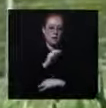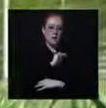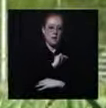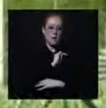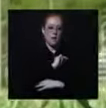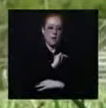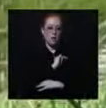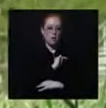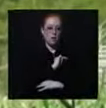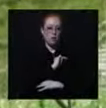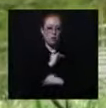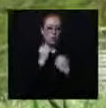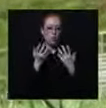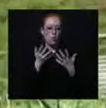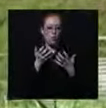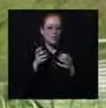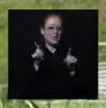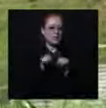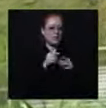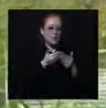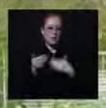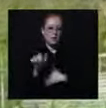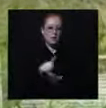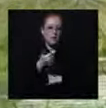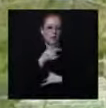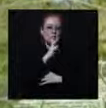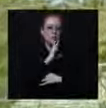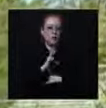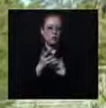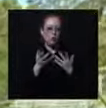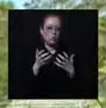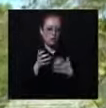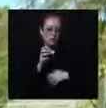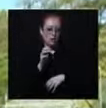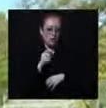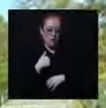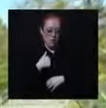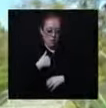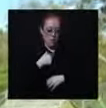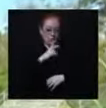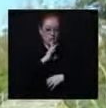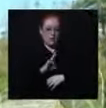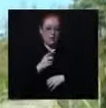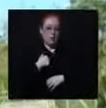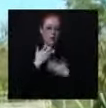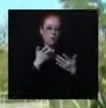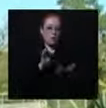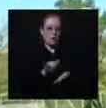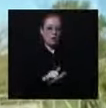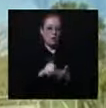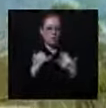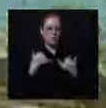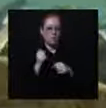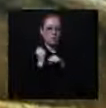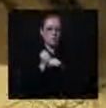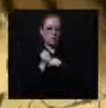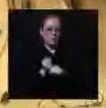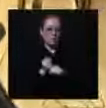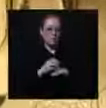Matthew wanted what any 7-year-old at the time would want. It's what I wanted when I was a 7-year-old. I wanted to play